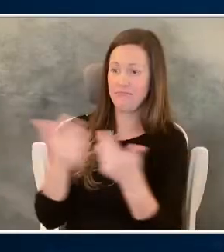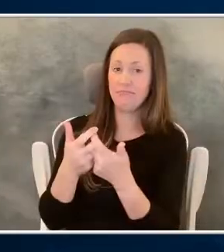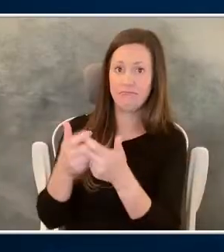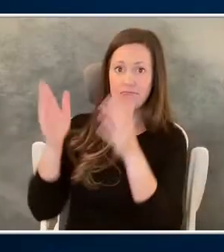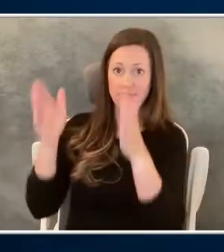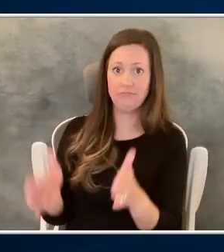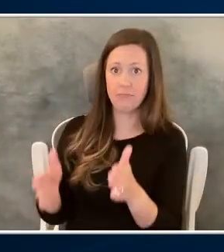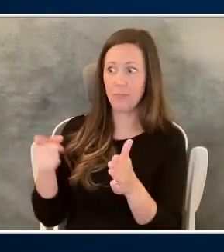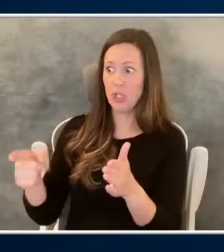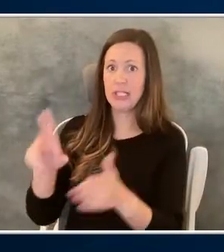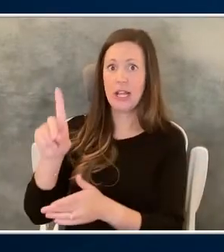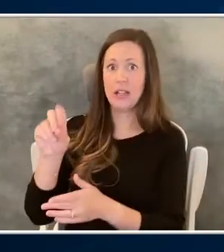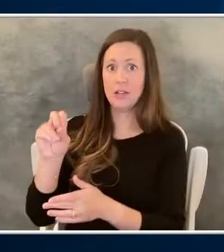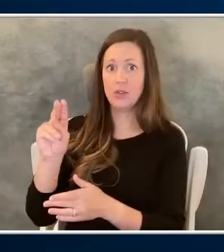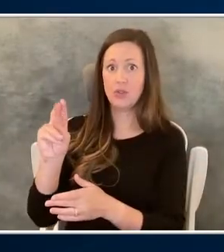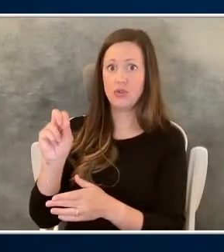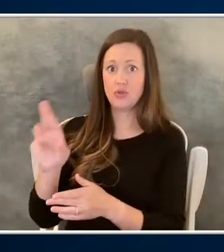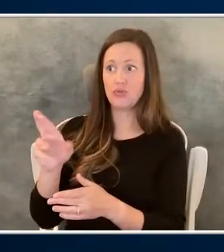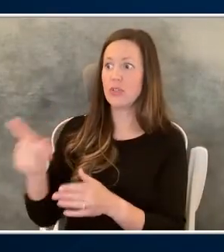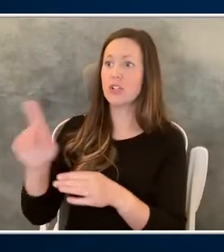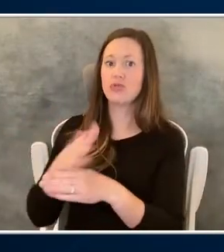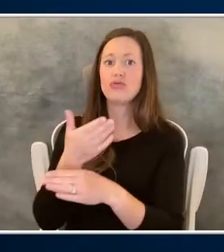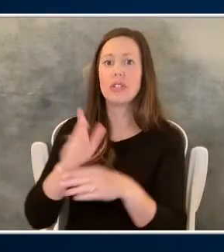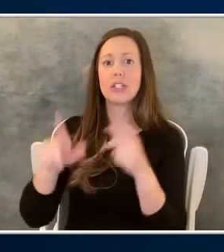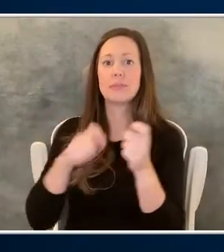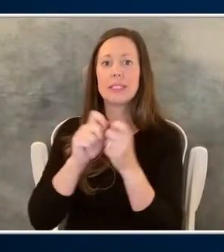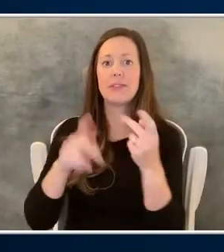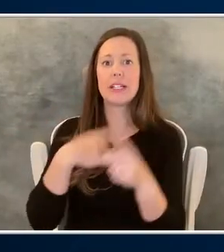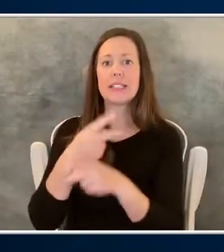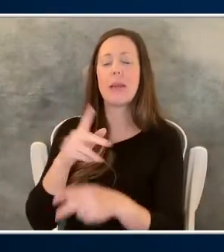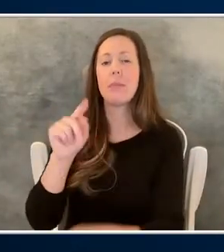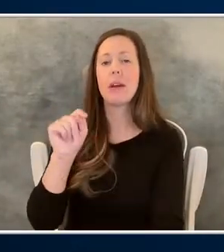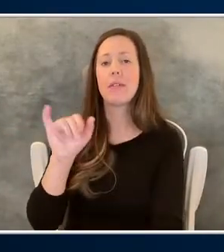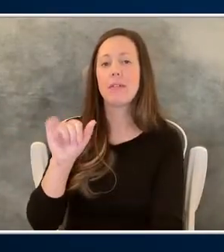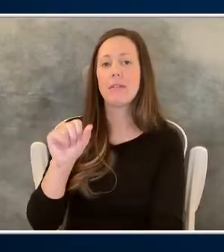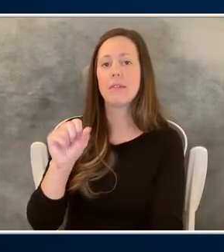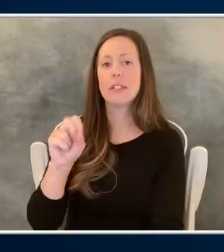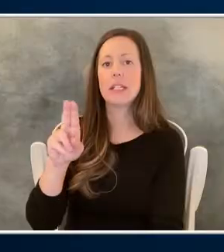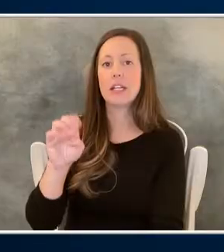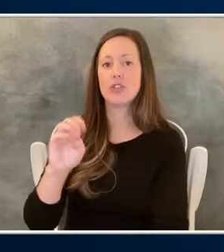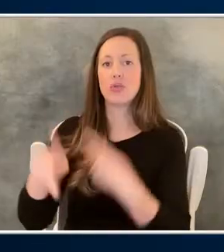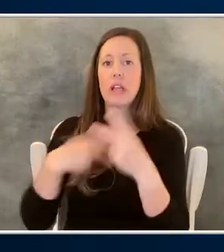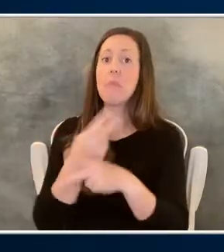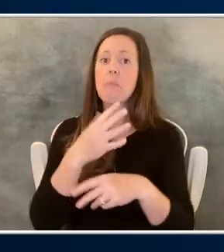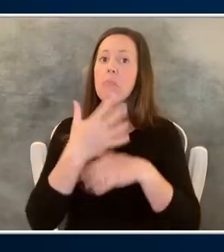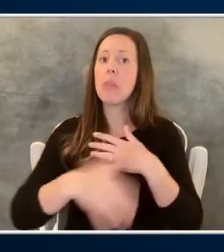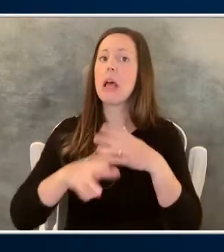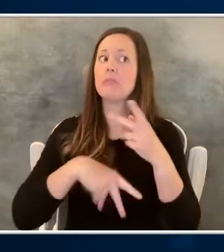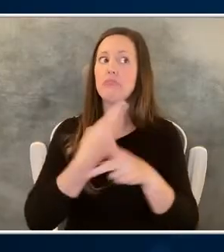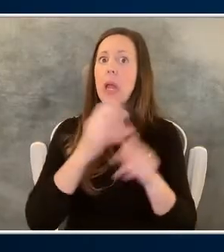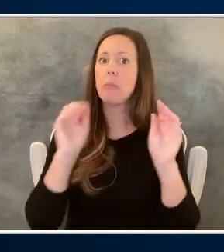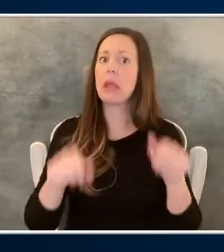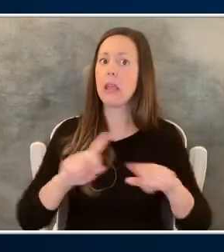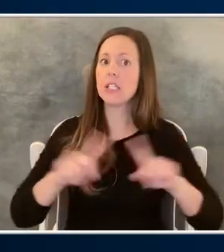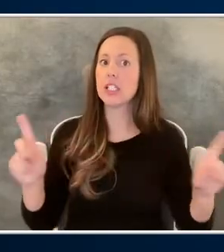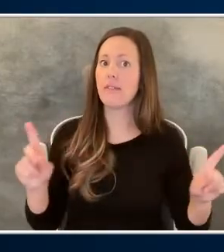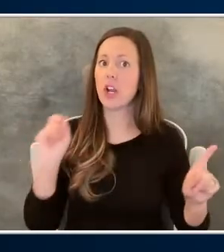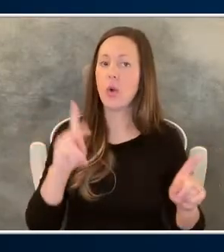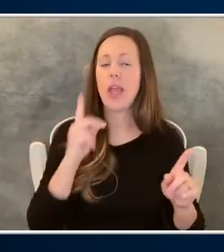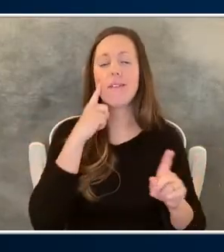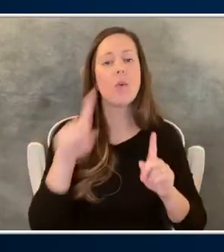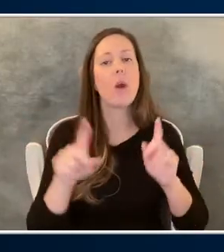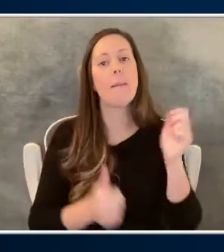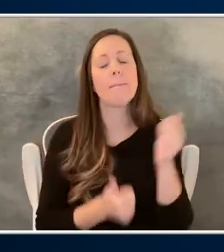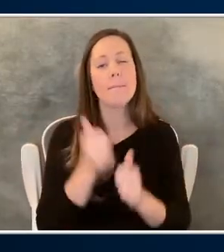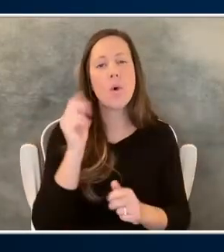shares tissue type, not necessarily blood type. So for majority of the patients,